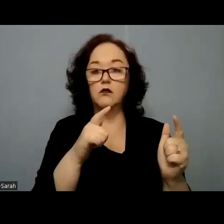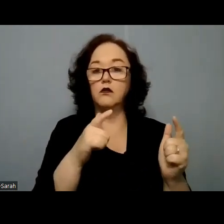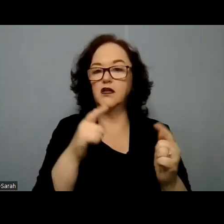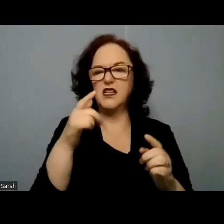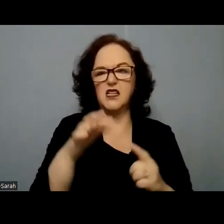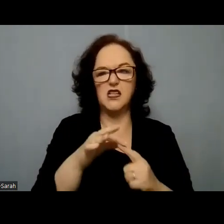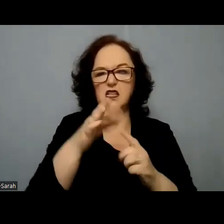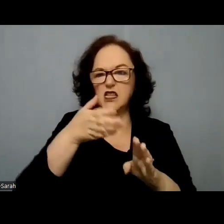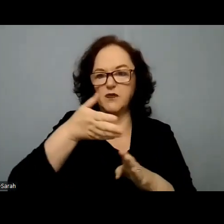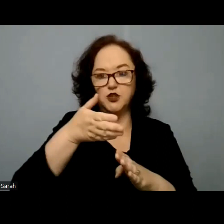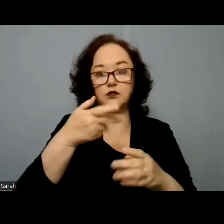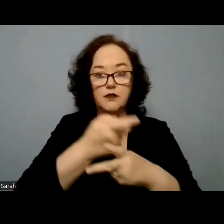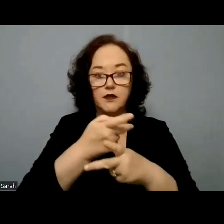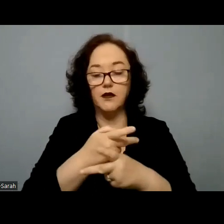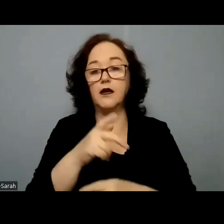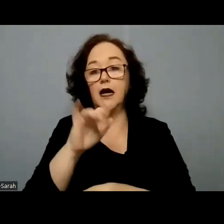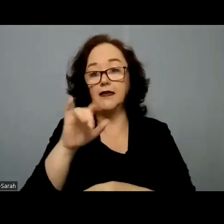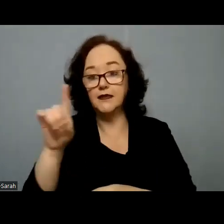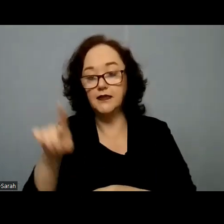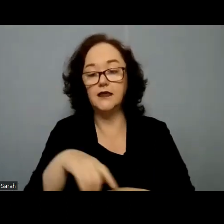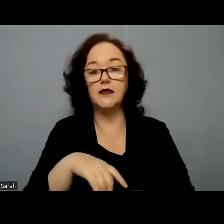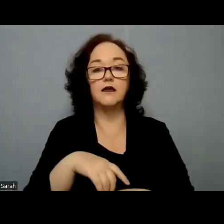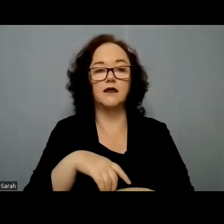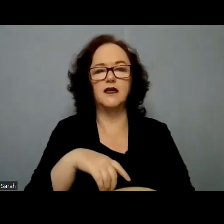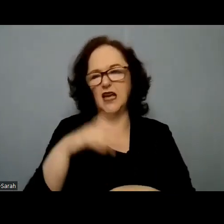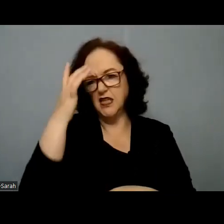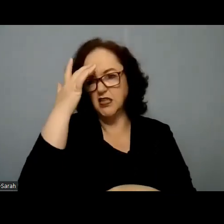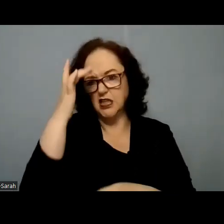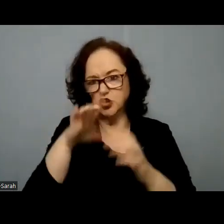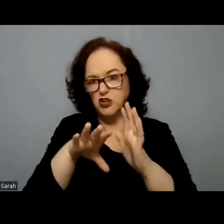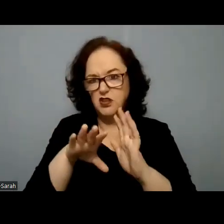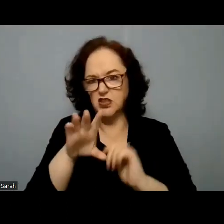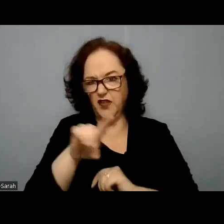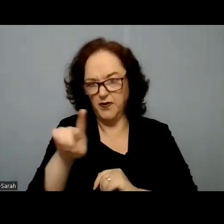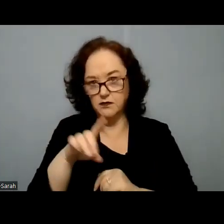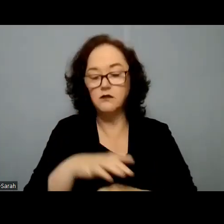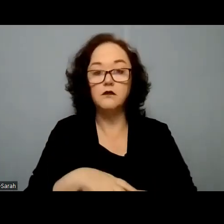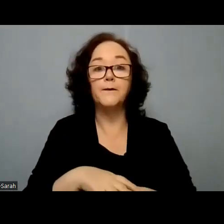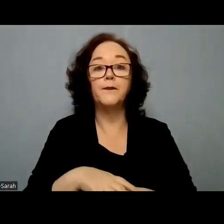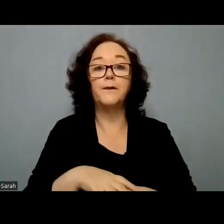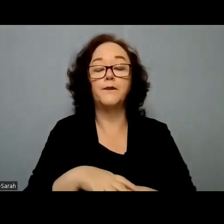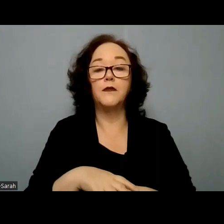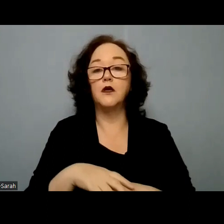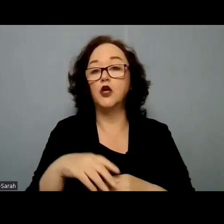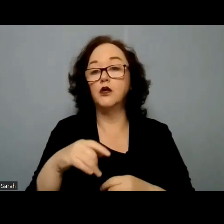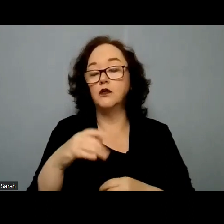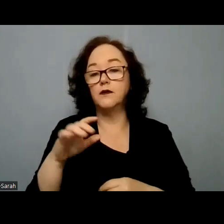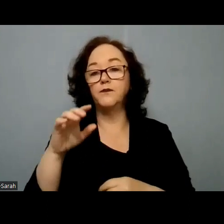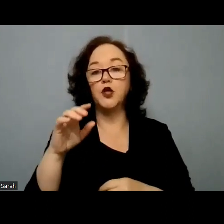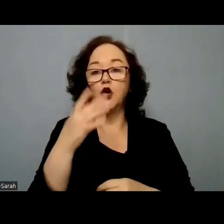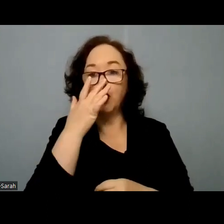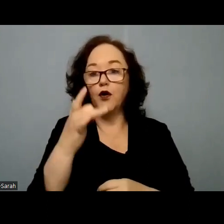including IDD, intellectual and developmental disabilities, early childhood intervention, substance